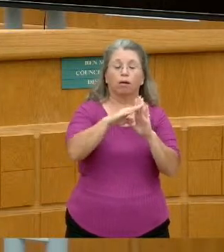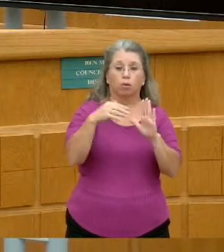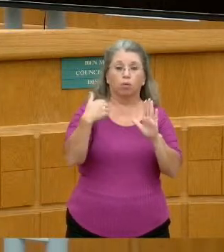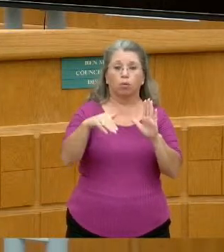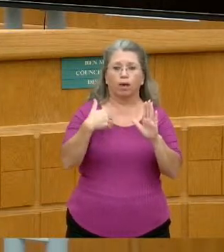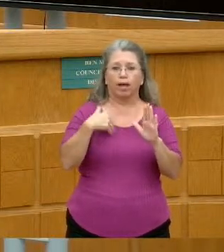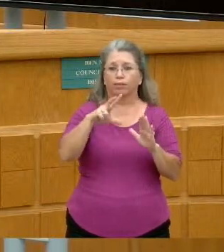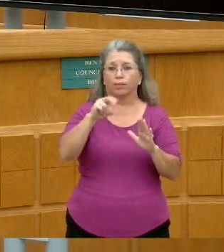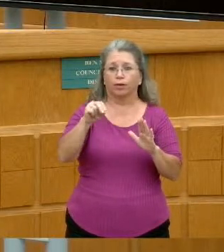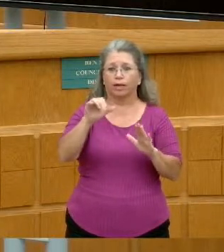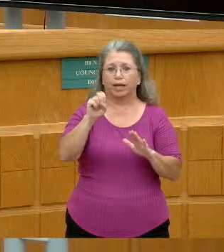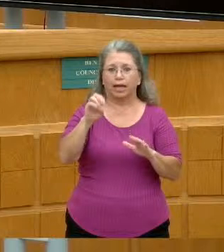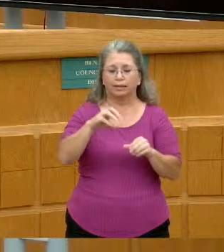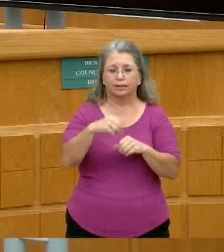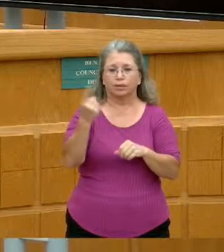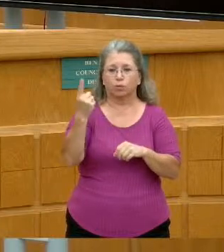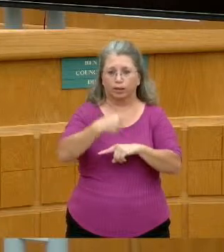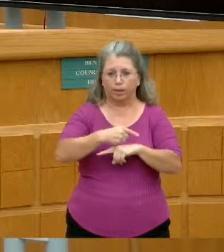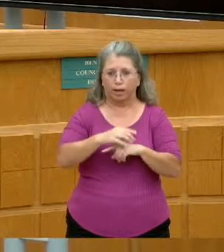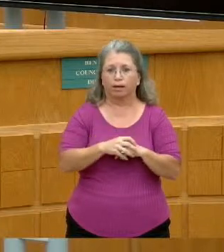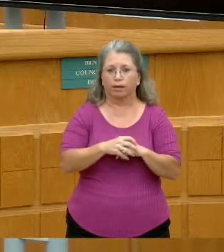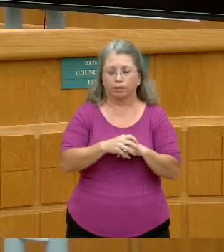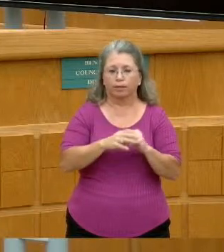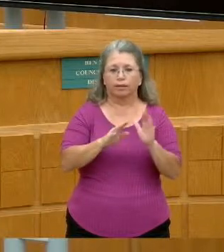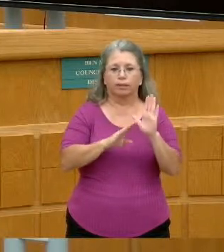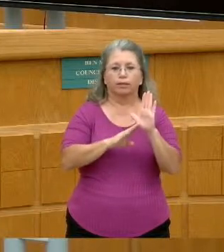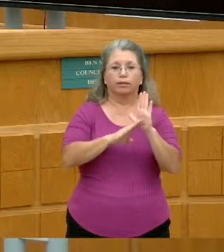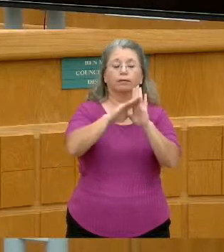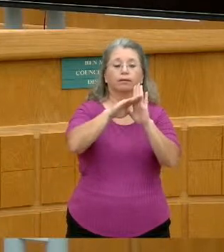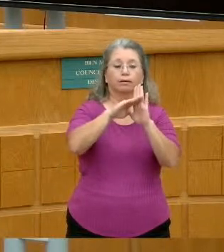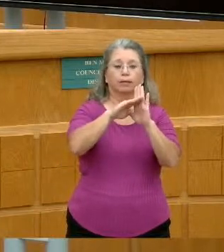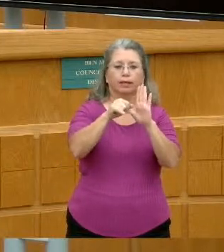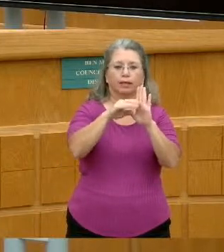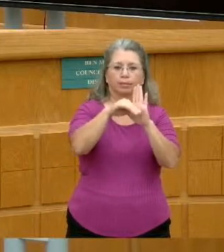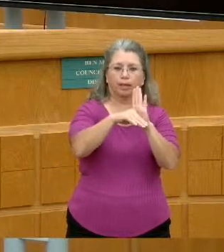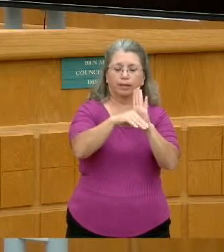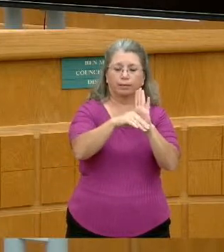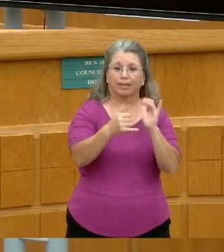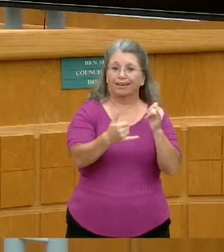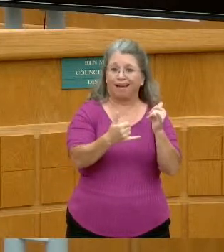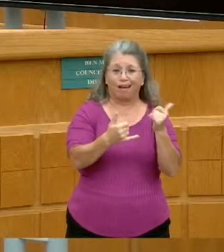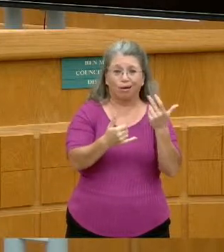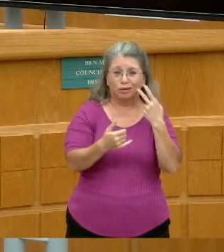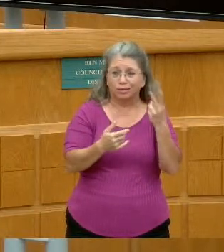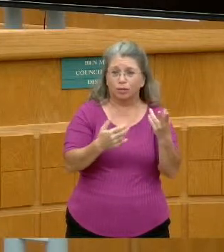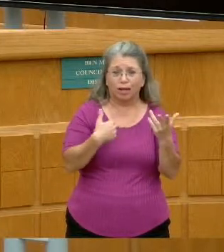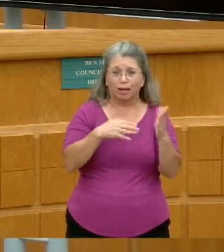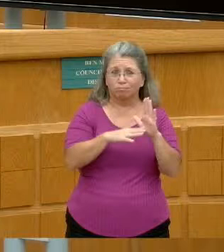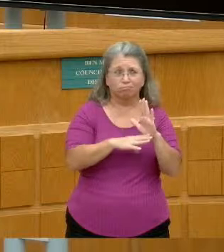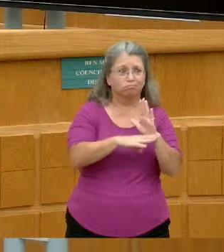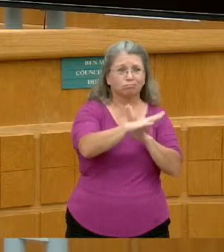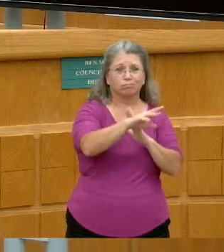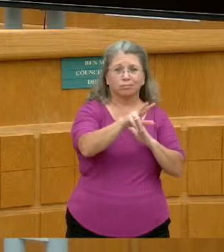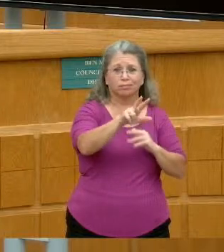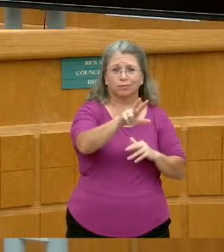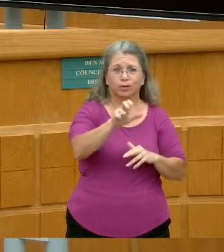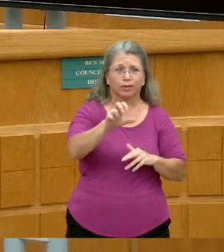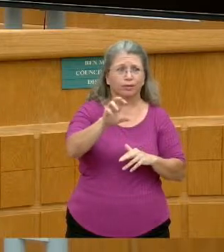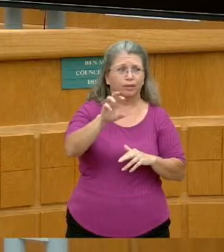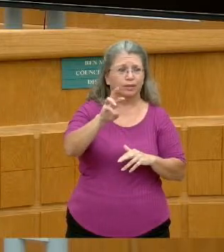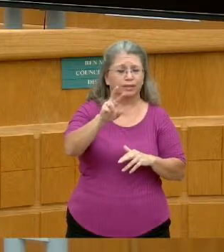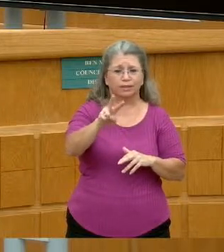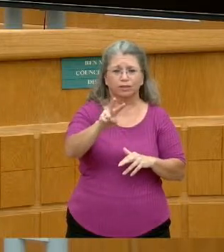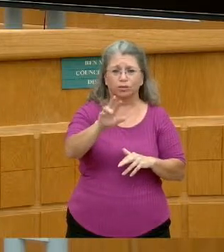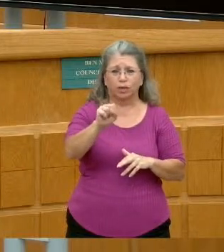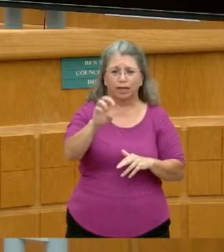day. And then it came back down. And now look where we are. We had 362 cases just